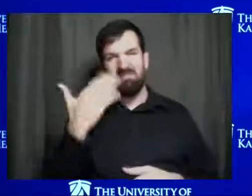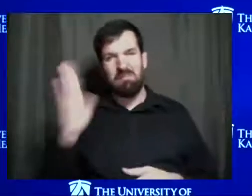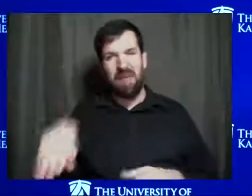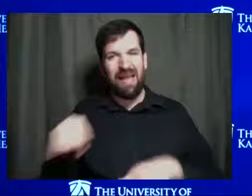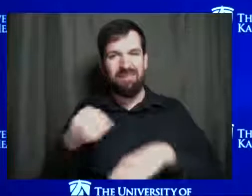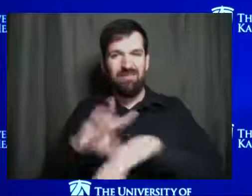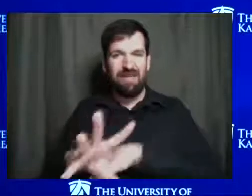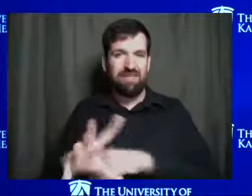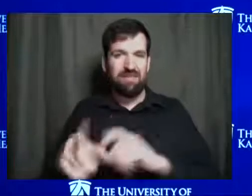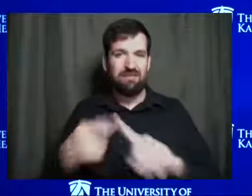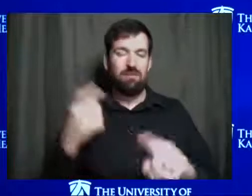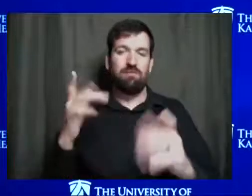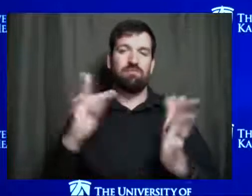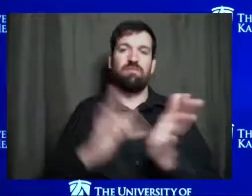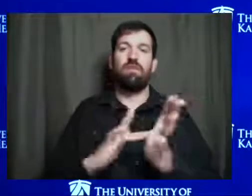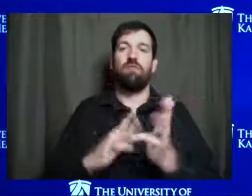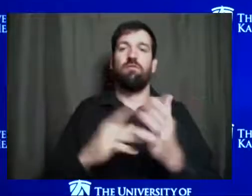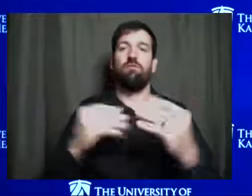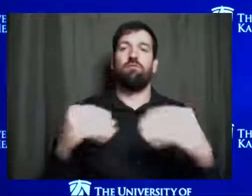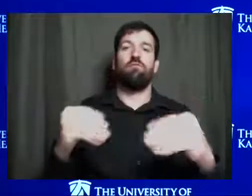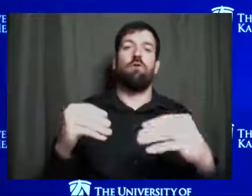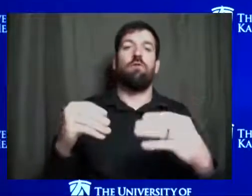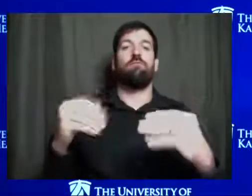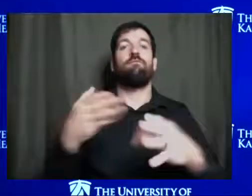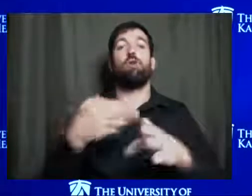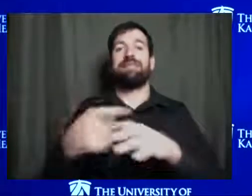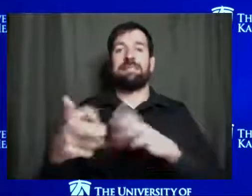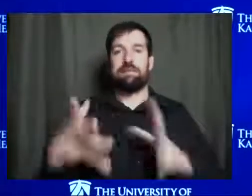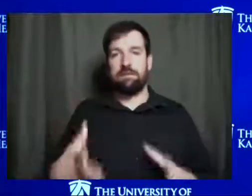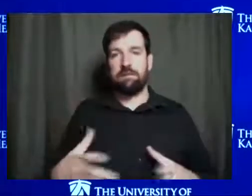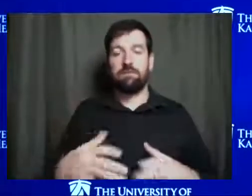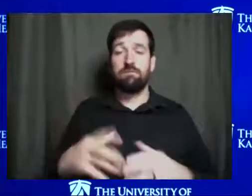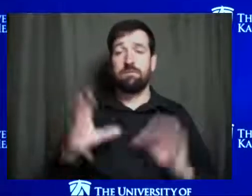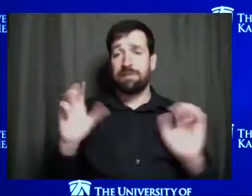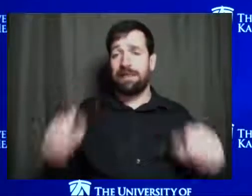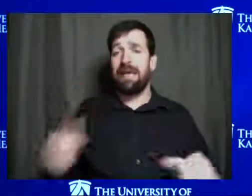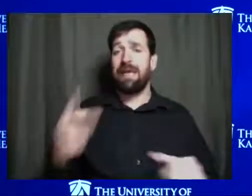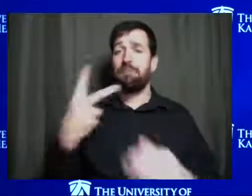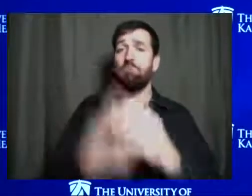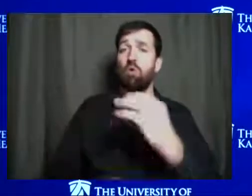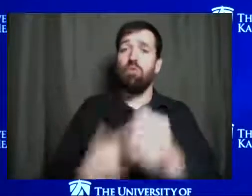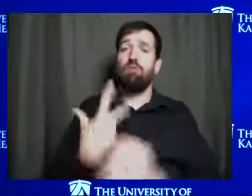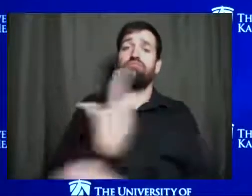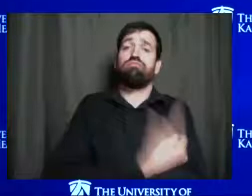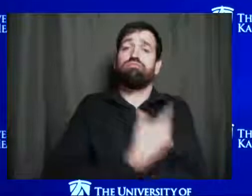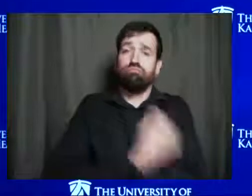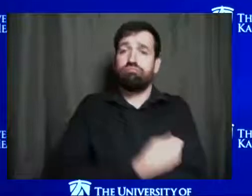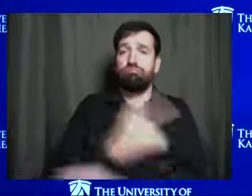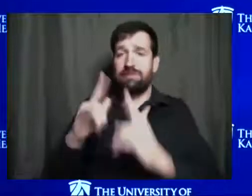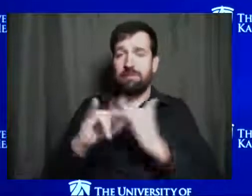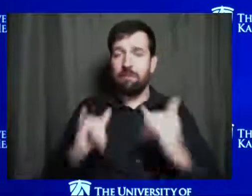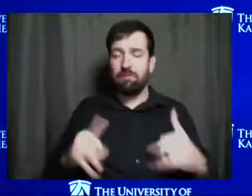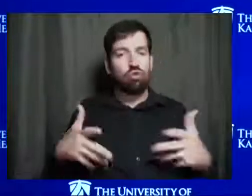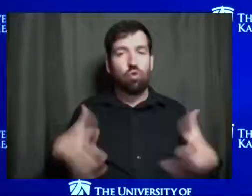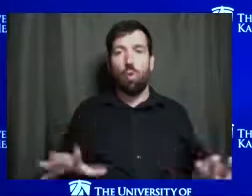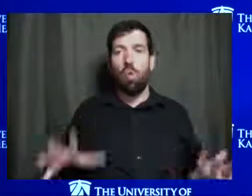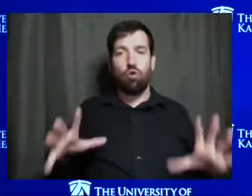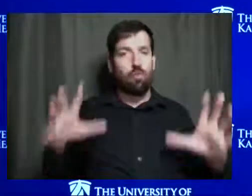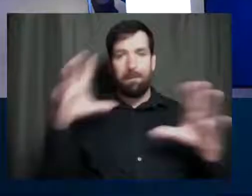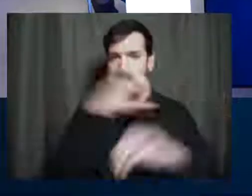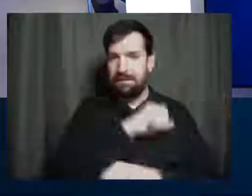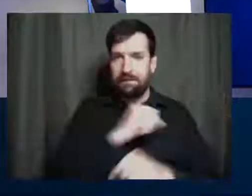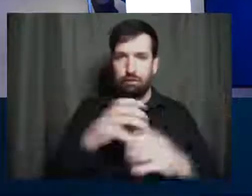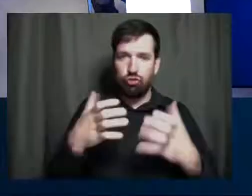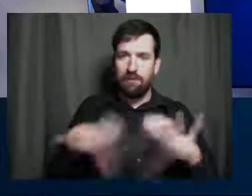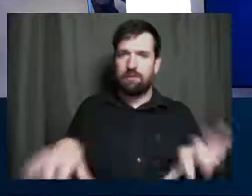that it's okay to give both vaccines at the same visit. And again, we never want to miss an opportunity to vaccinate. So she wants to know, why